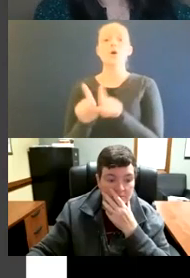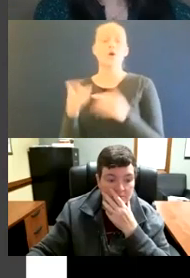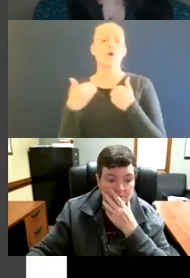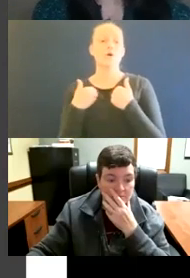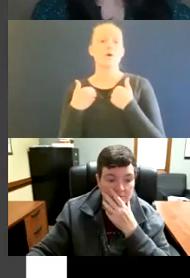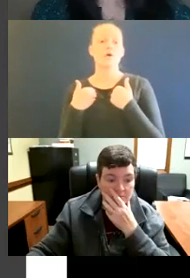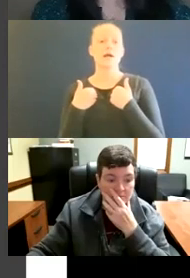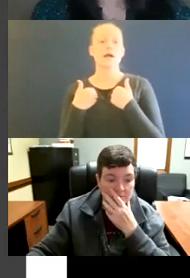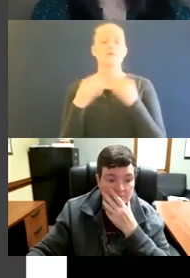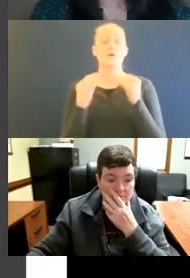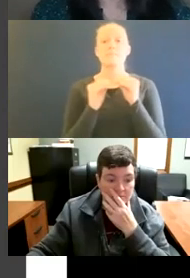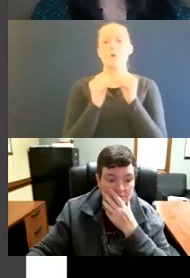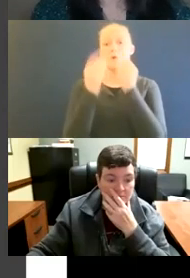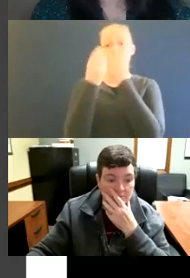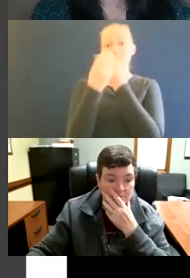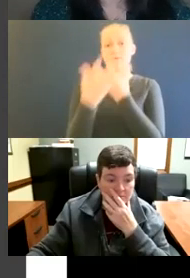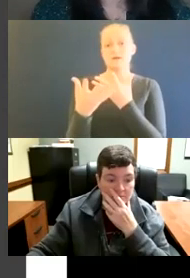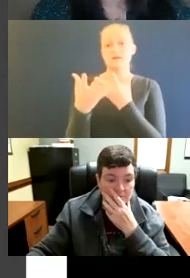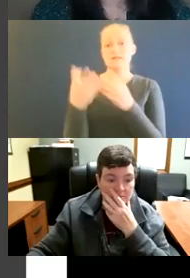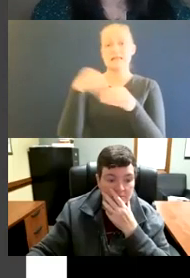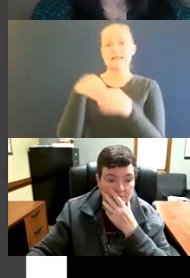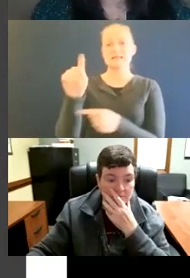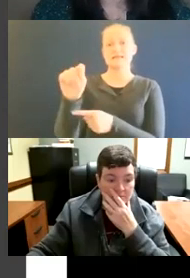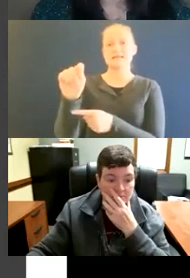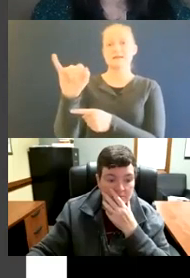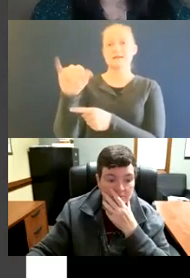so I'm going to go ahead and open this up for you all to see.